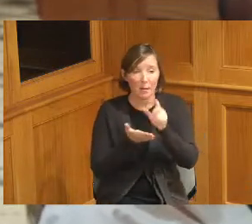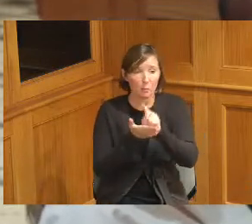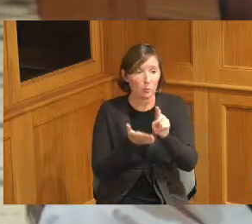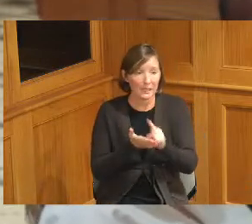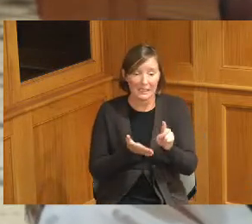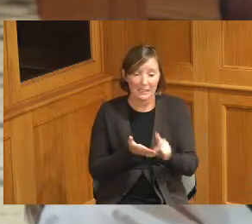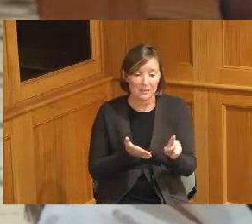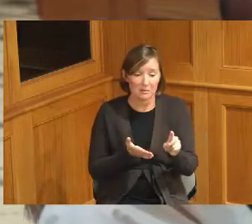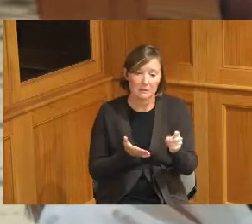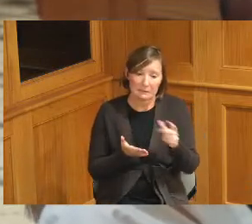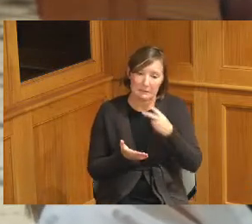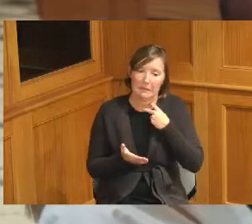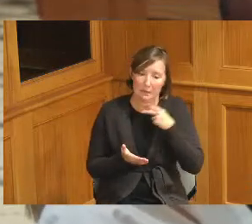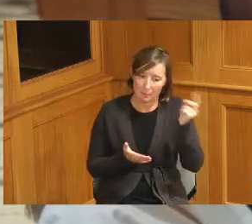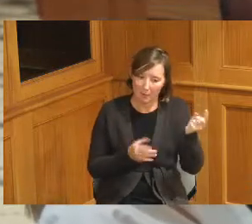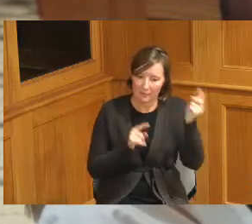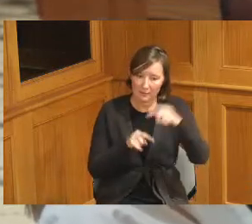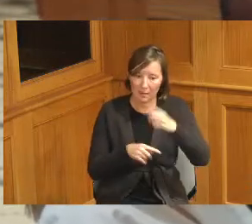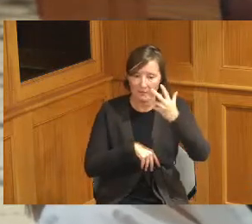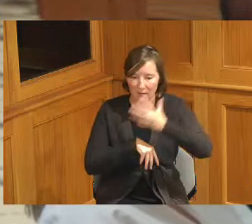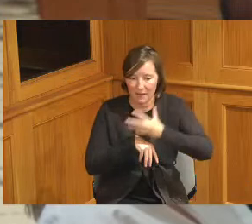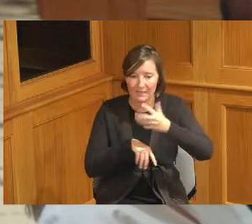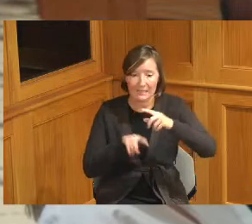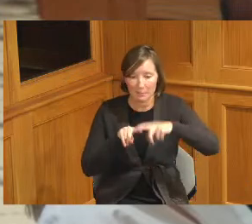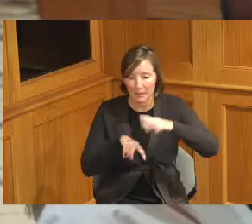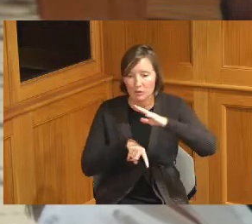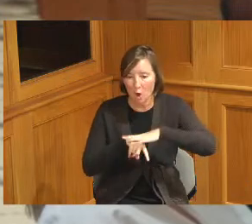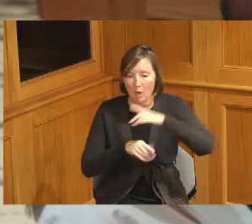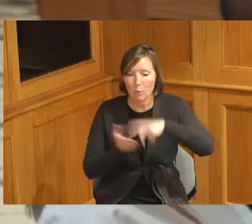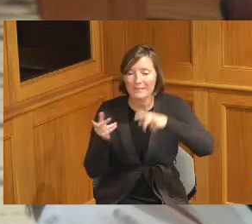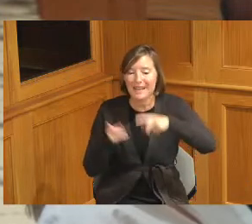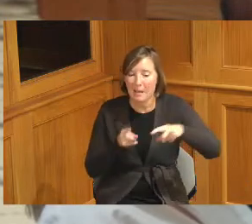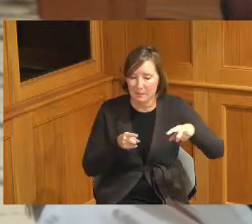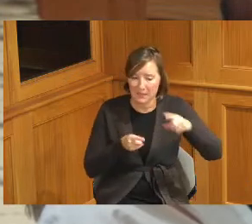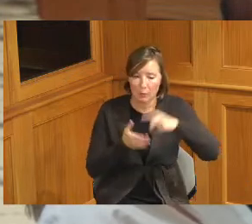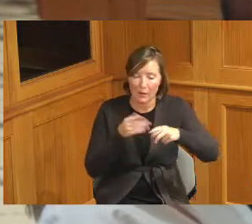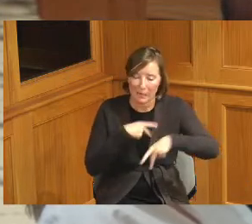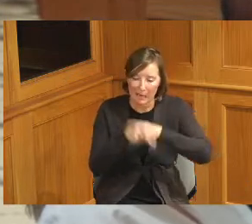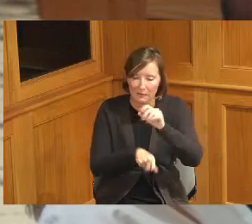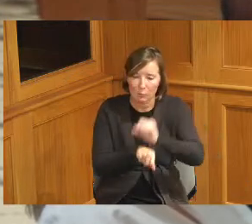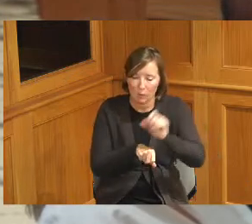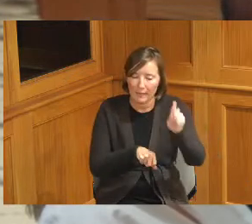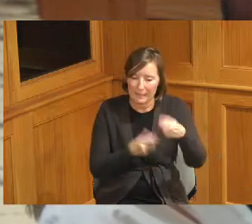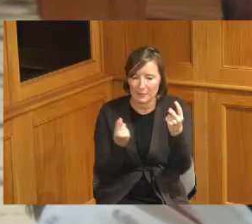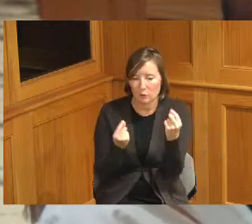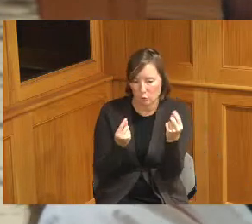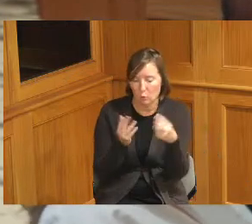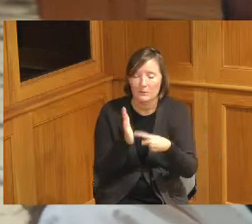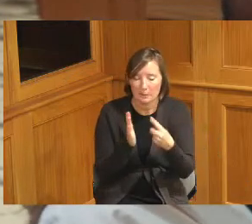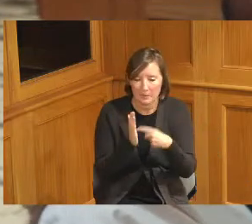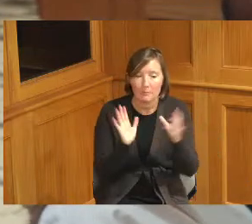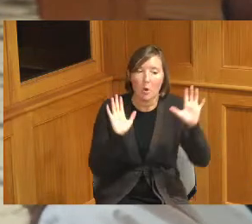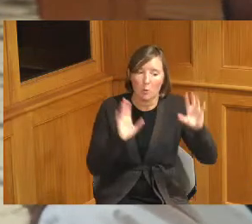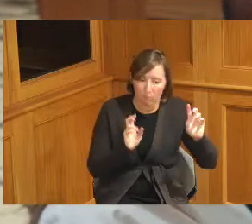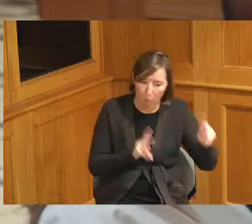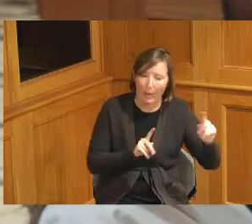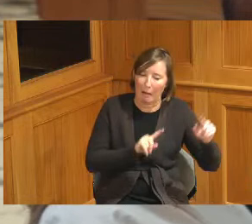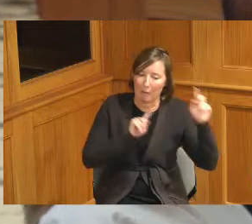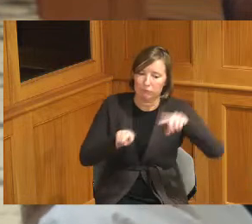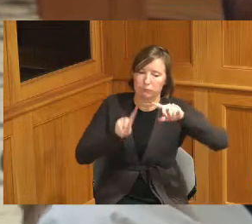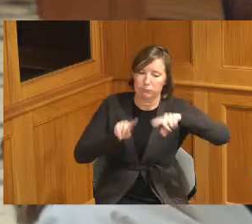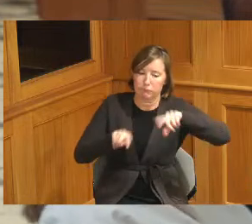to come in 5 days. Depends on the nature of the work. So we're at least able to advertise that we have